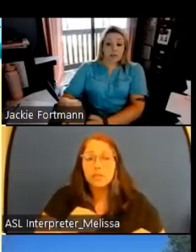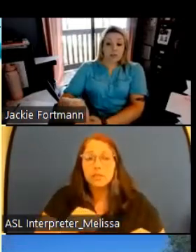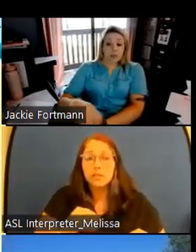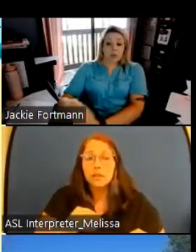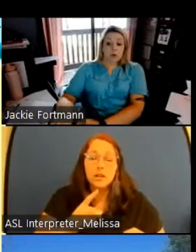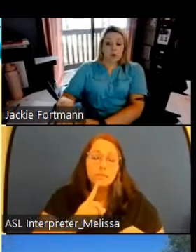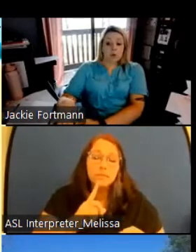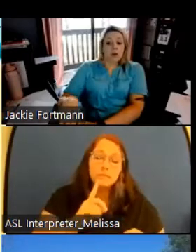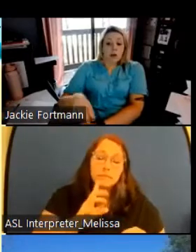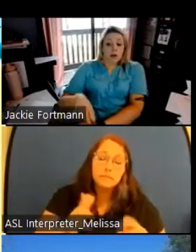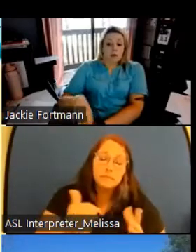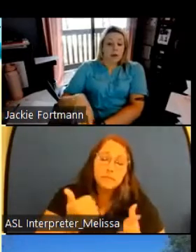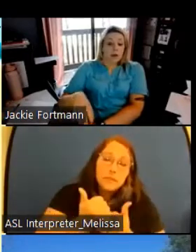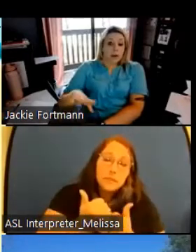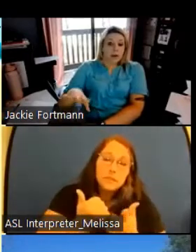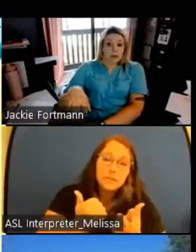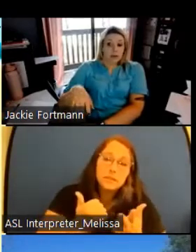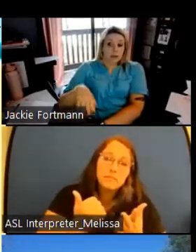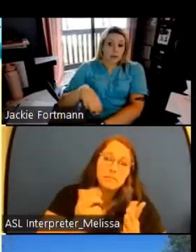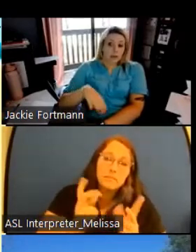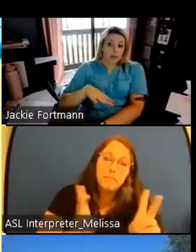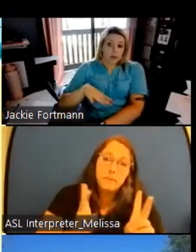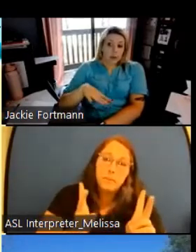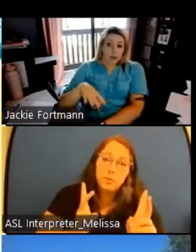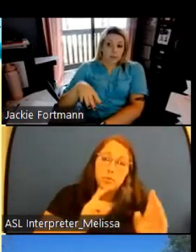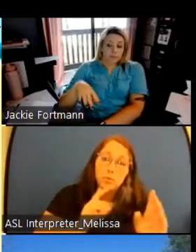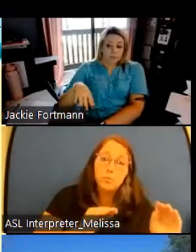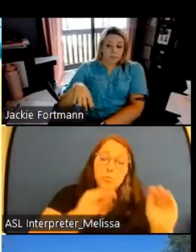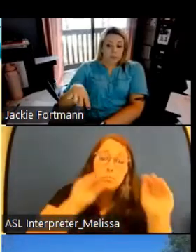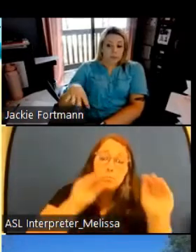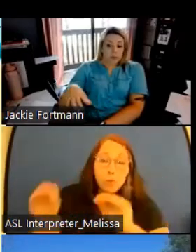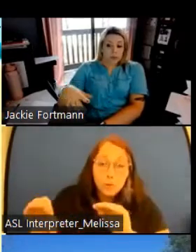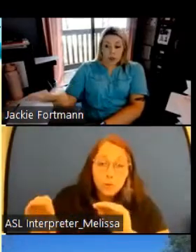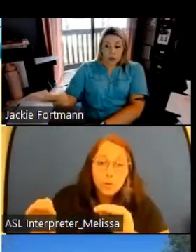individuals to move, whether that's to